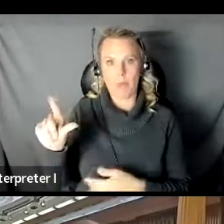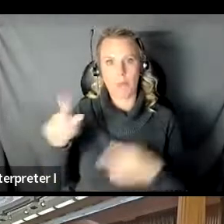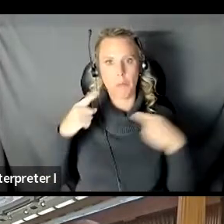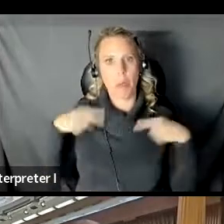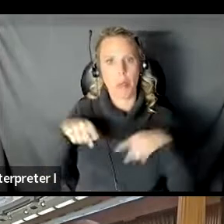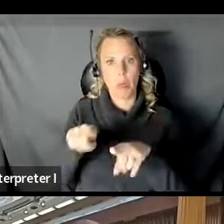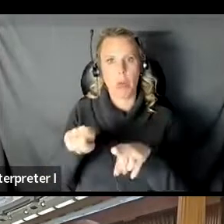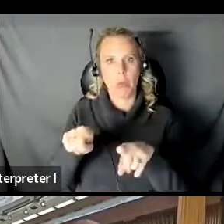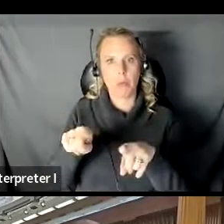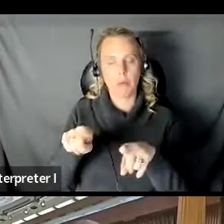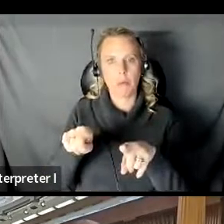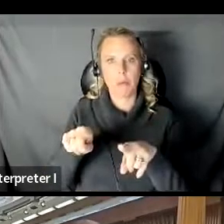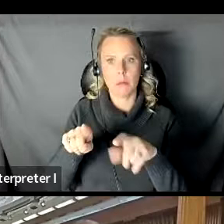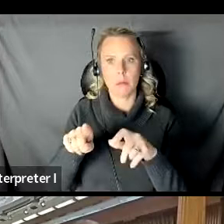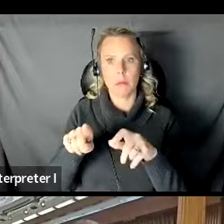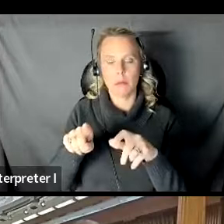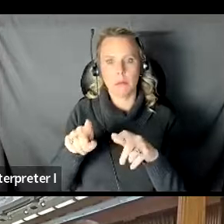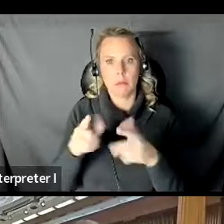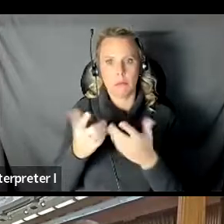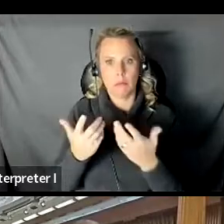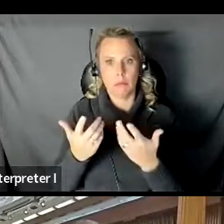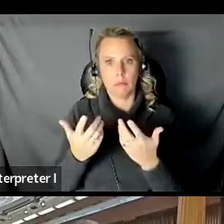line with what